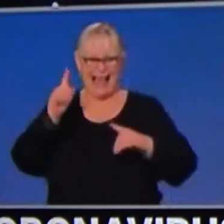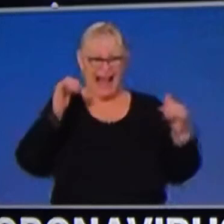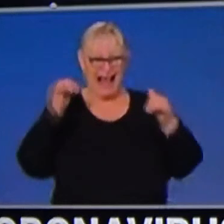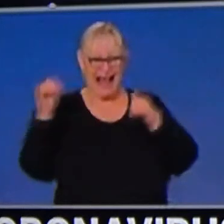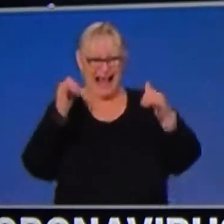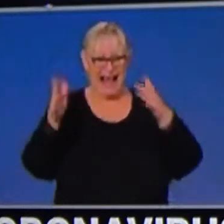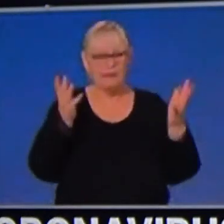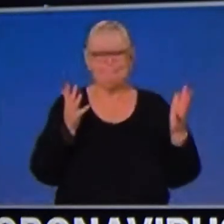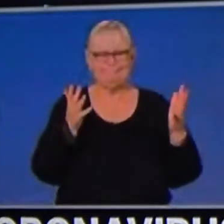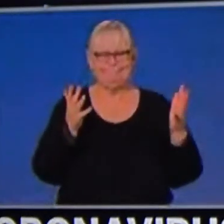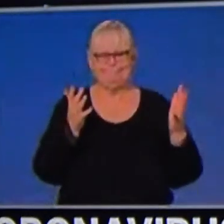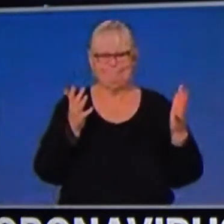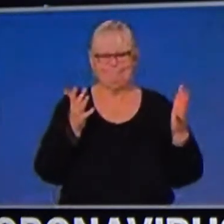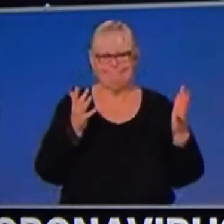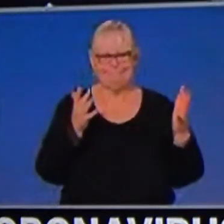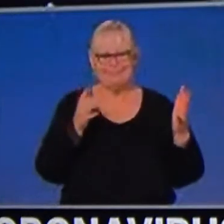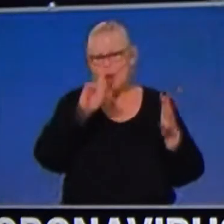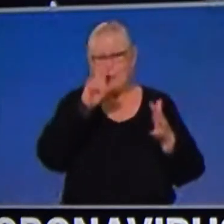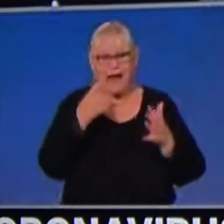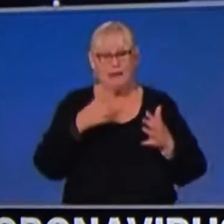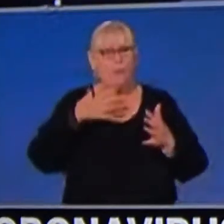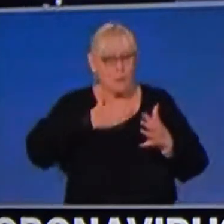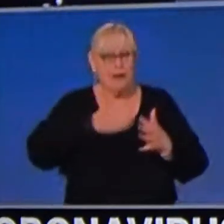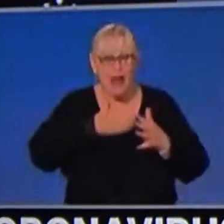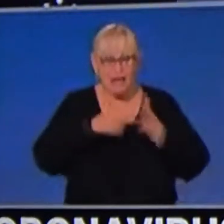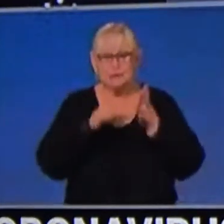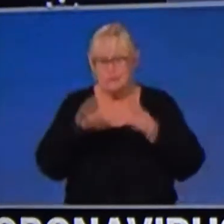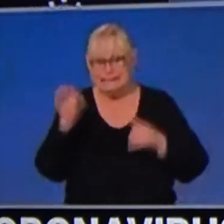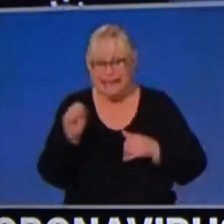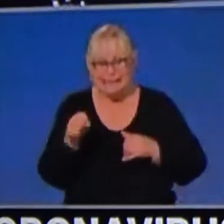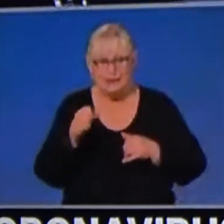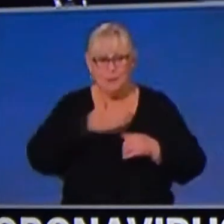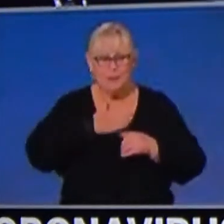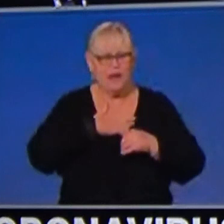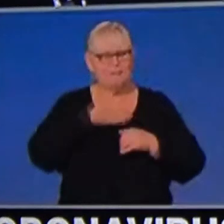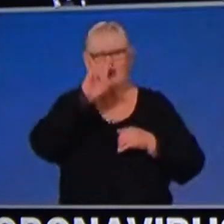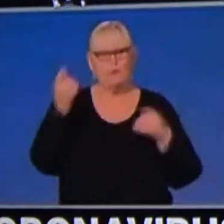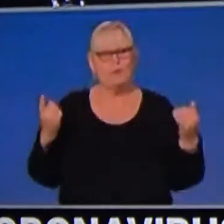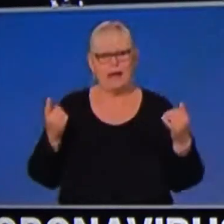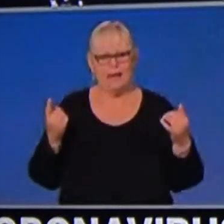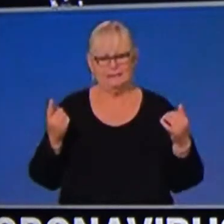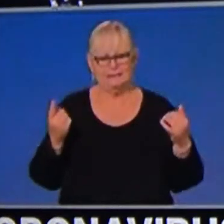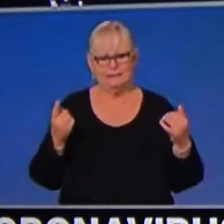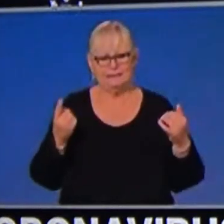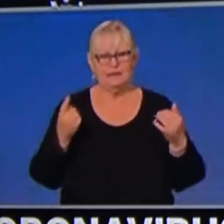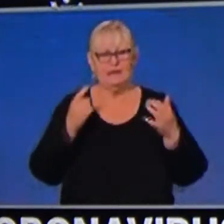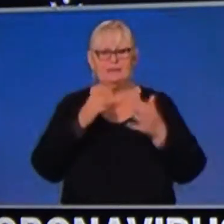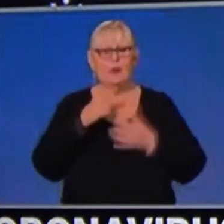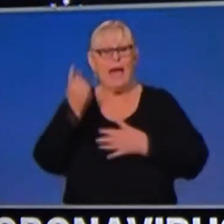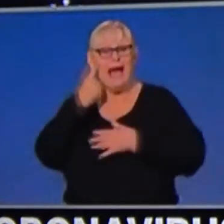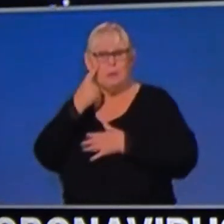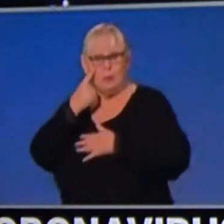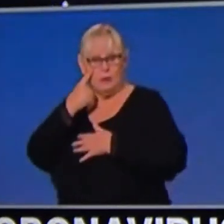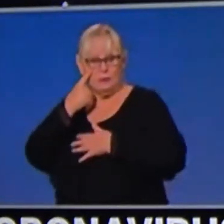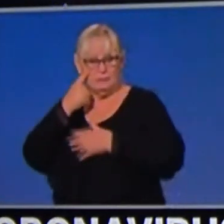back to how it was? None of us would like that more than any of us here. But let's look to the experience of what's